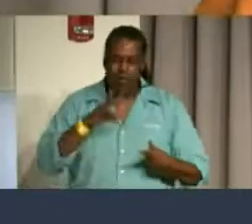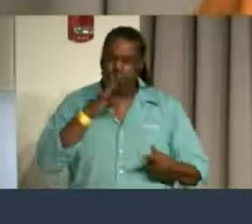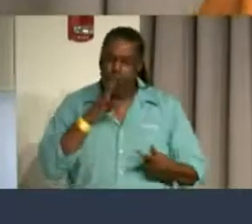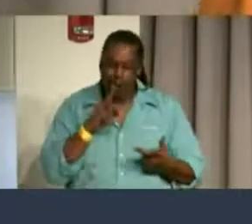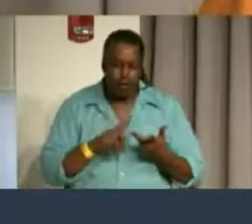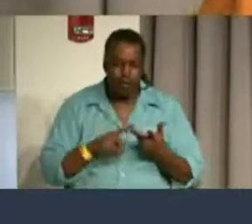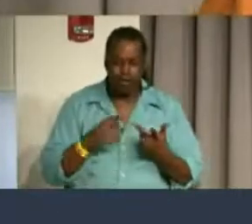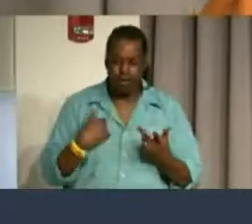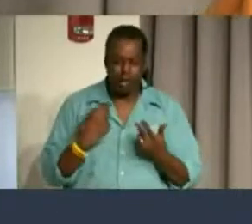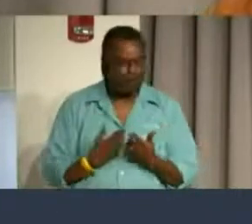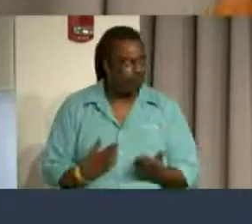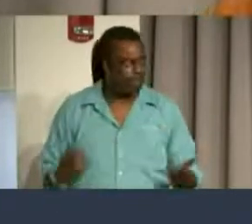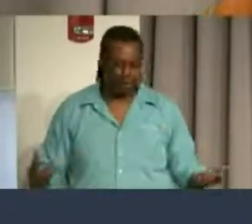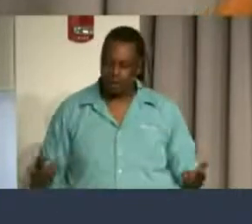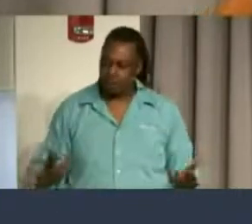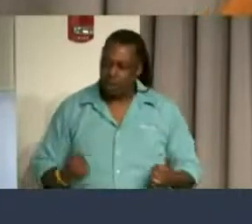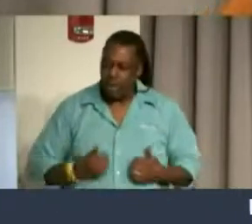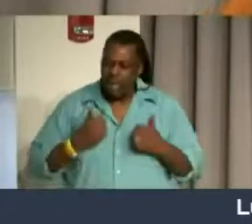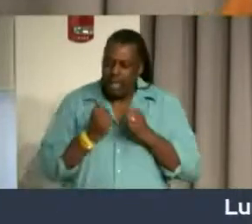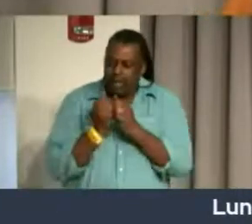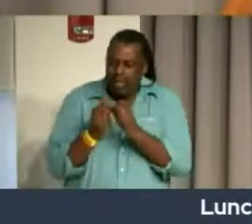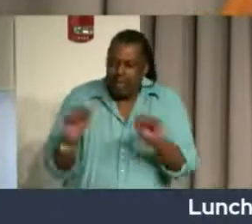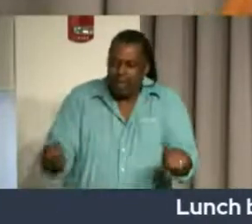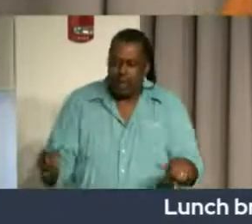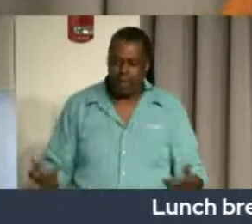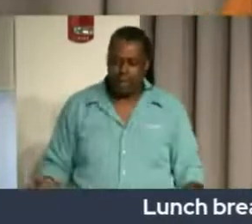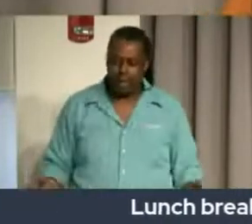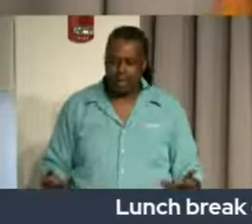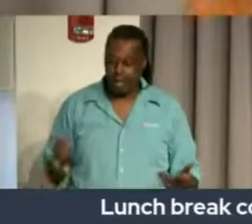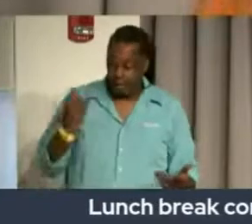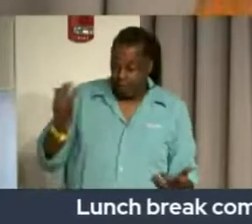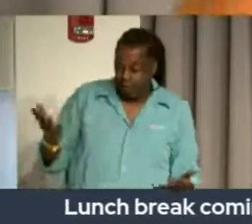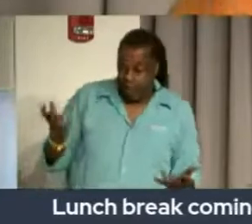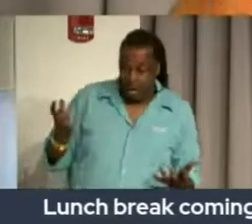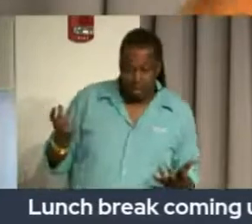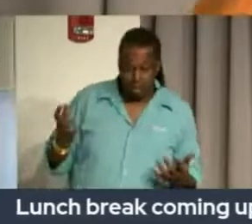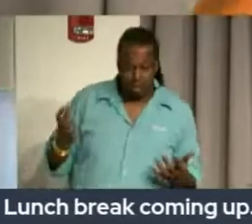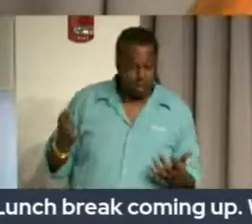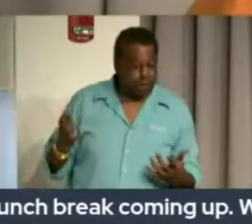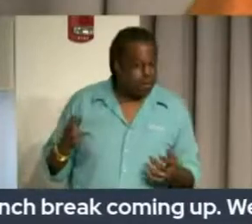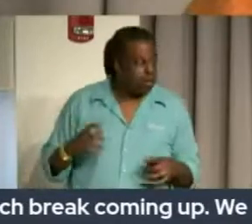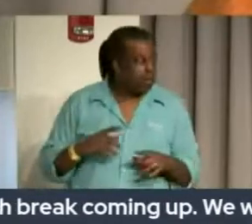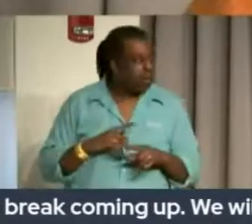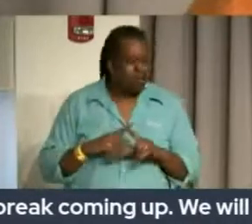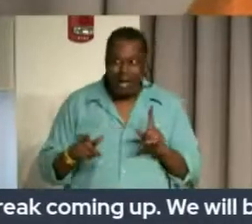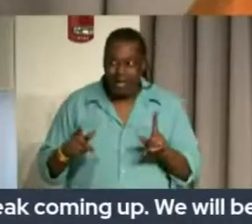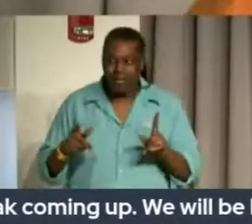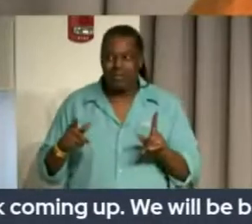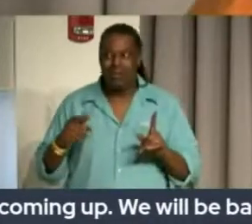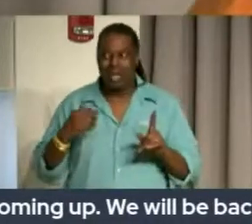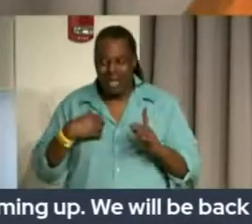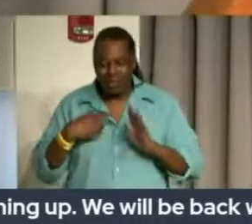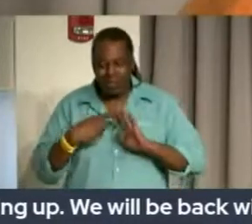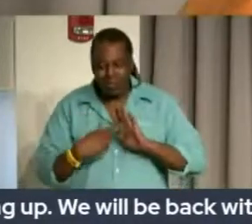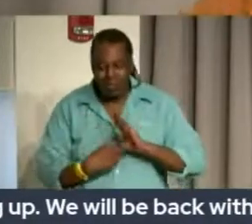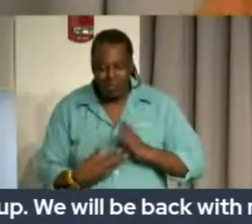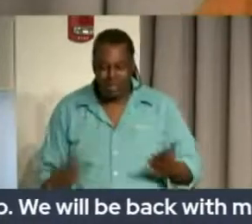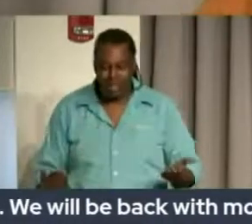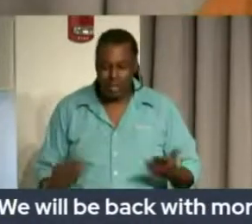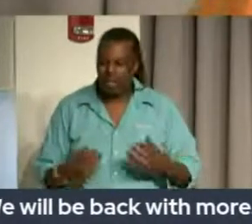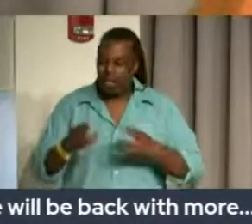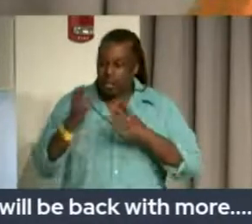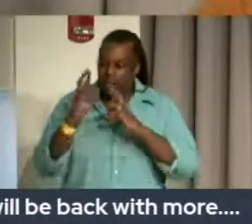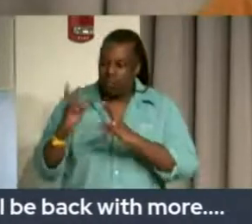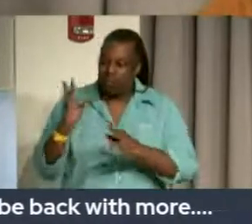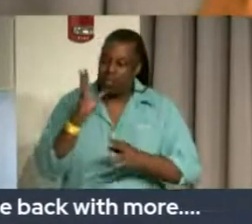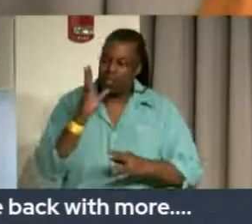resources. We can live together if you want to, but there are rules here. Respect your